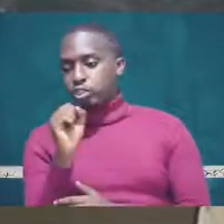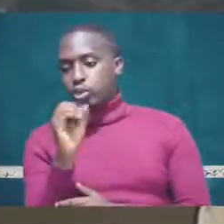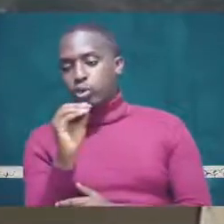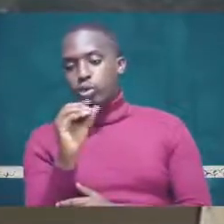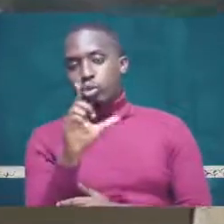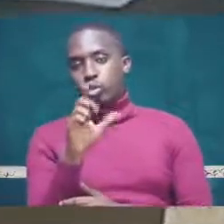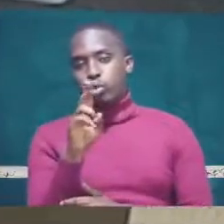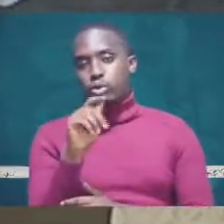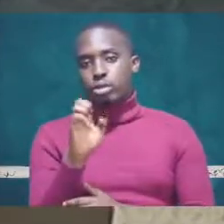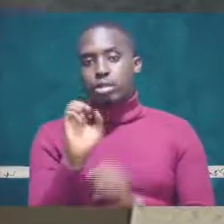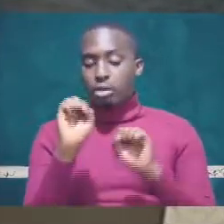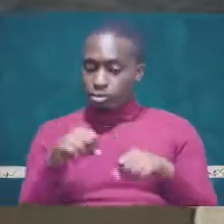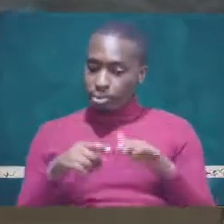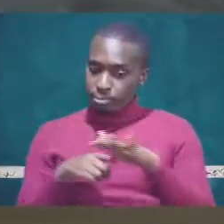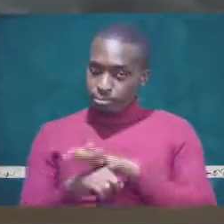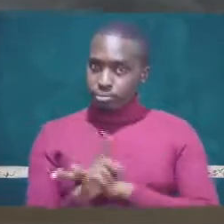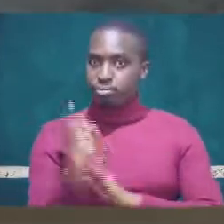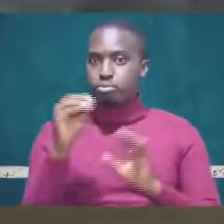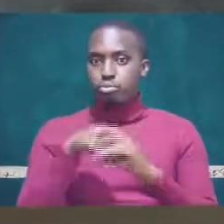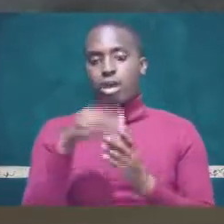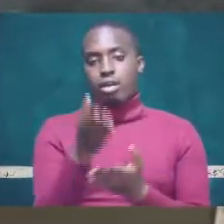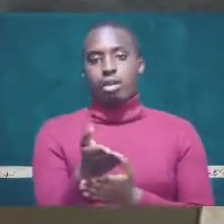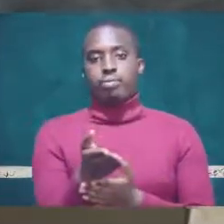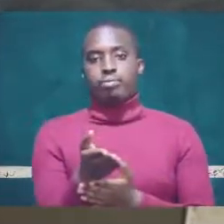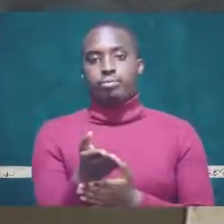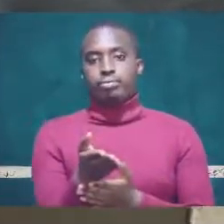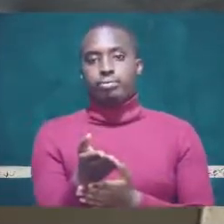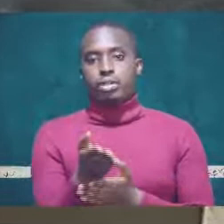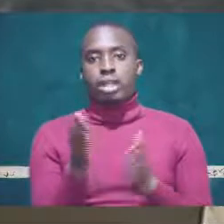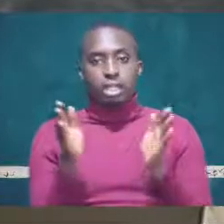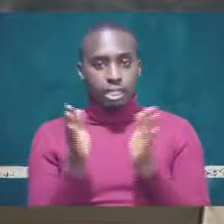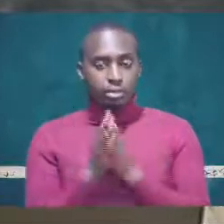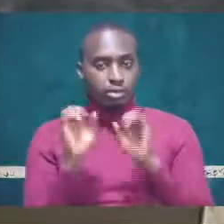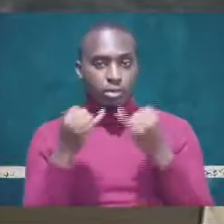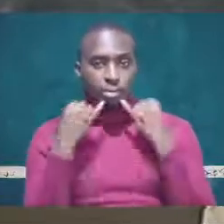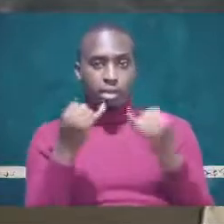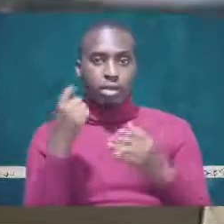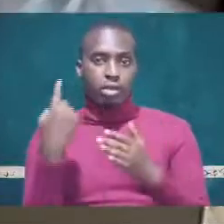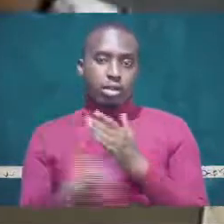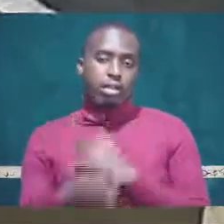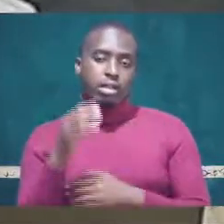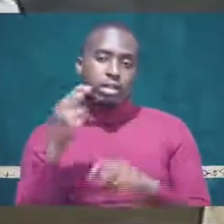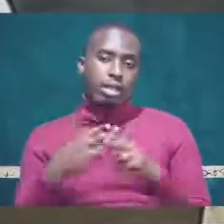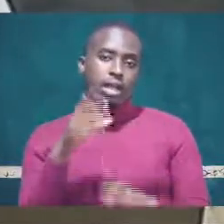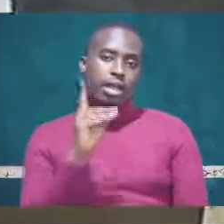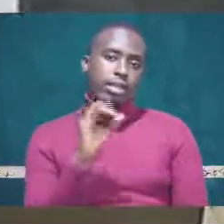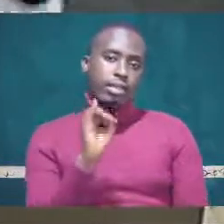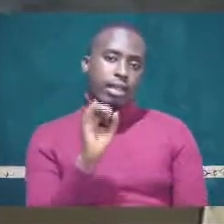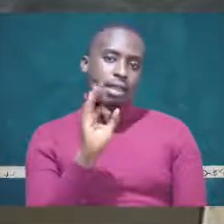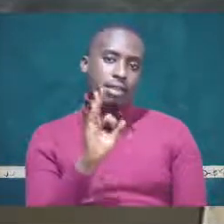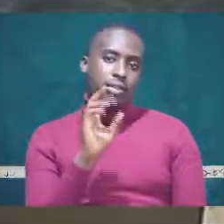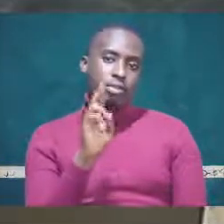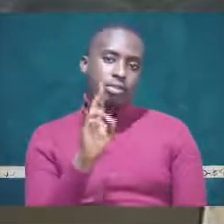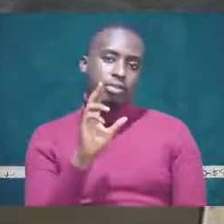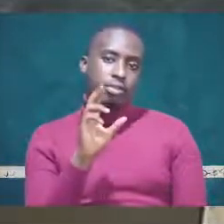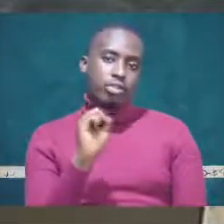be moving, will just be able to move, as I can talk about what you call diffusion. Moving